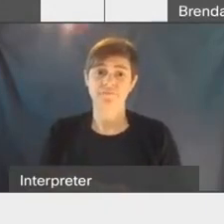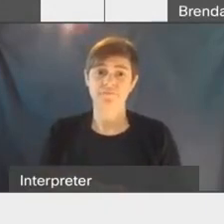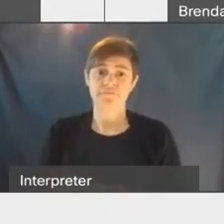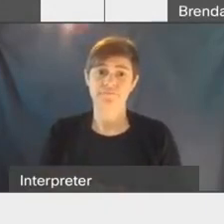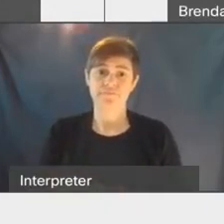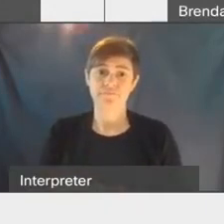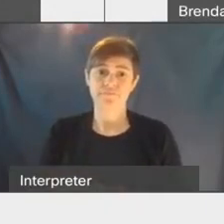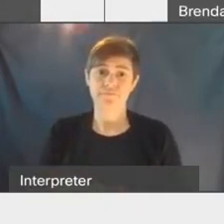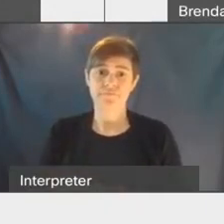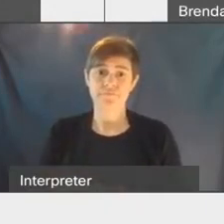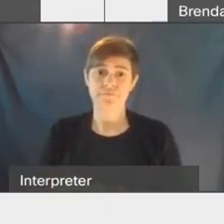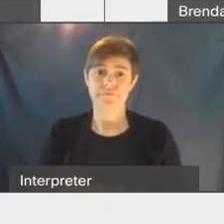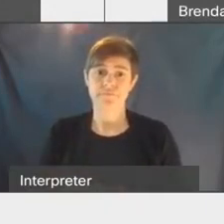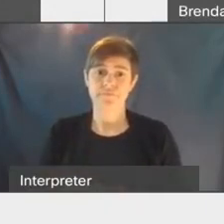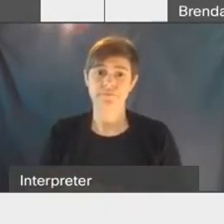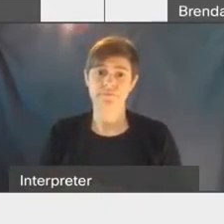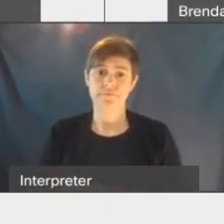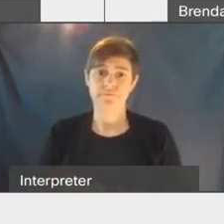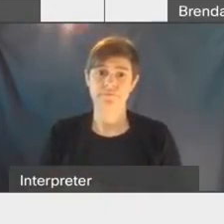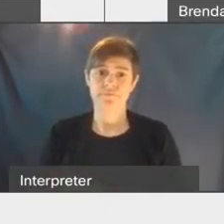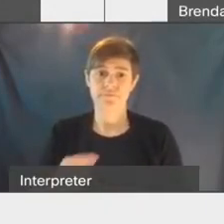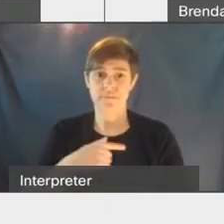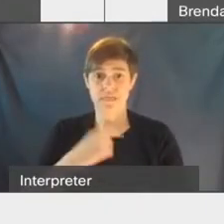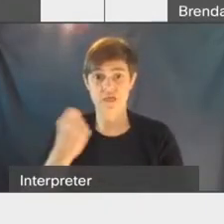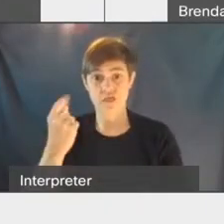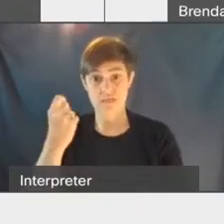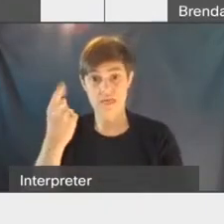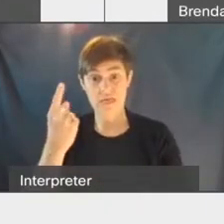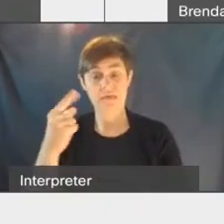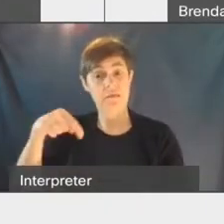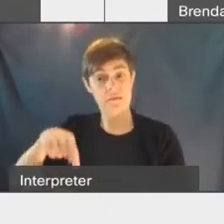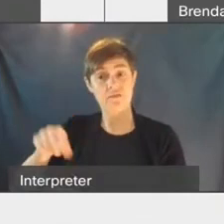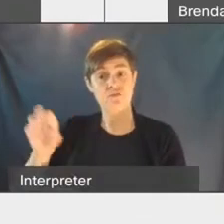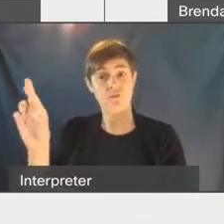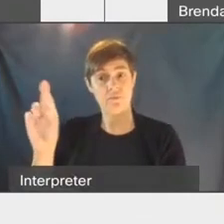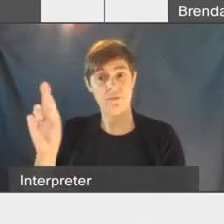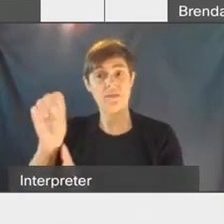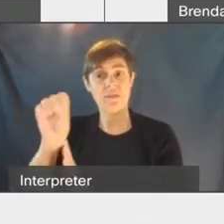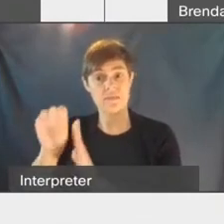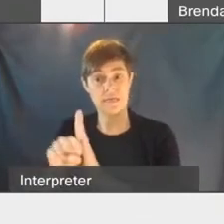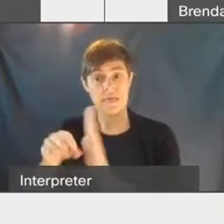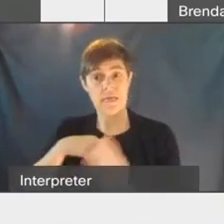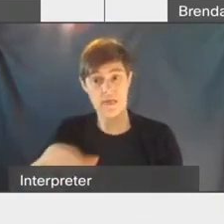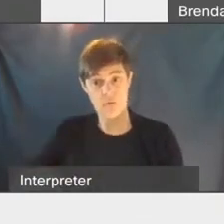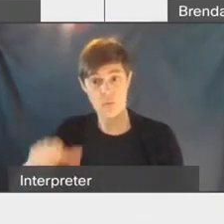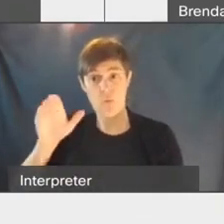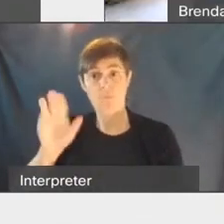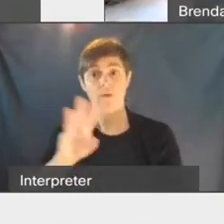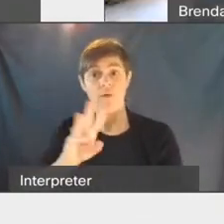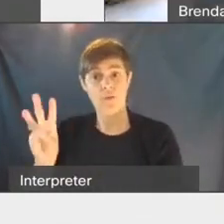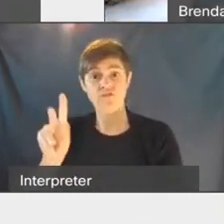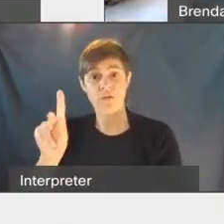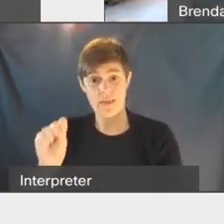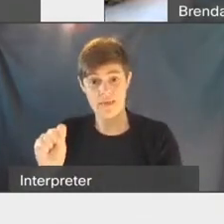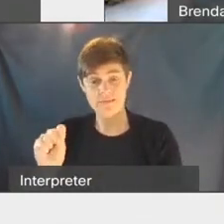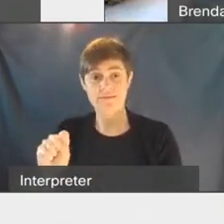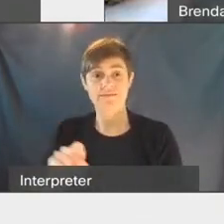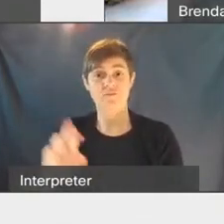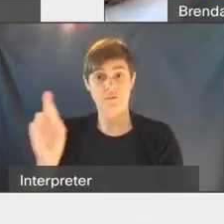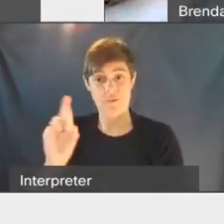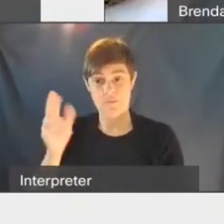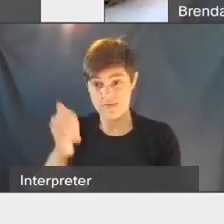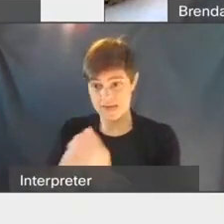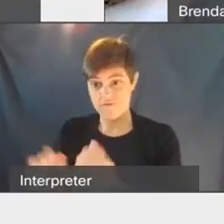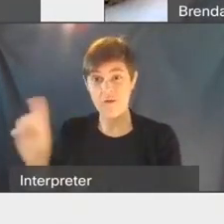we don't, I understand this is a Republican state. I grew up in Western Kansas. Republicans are everywhere out there,